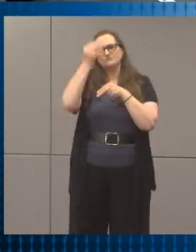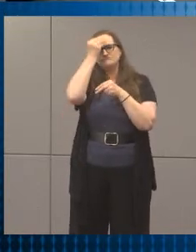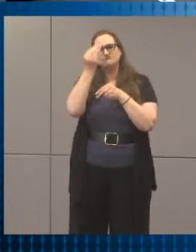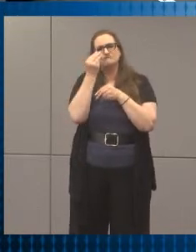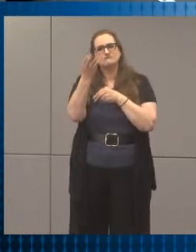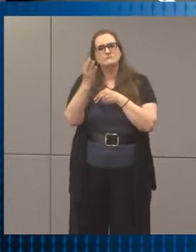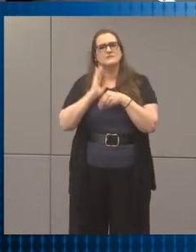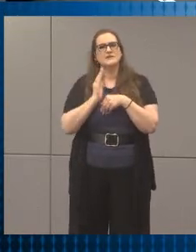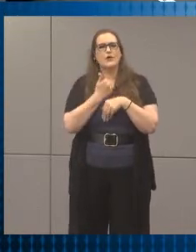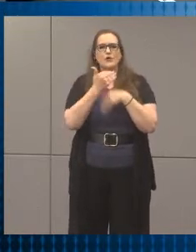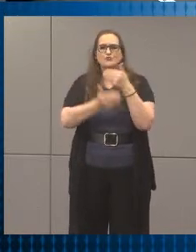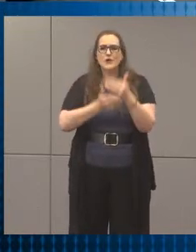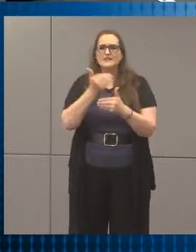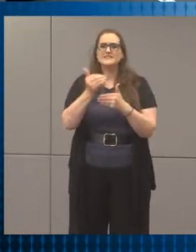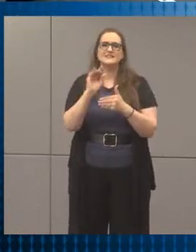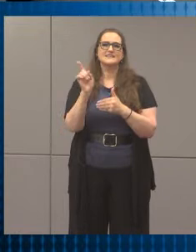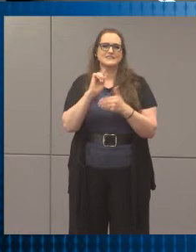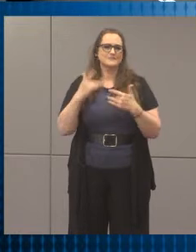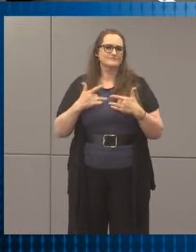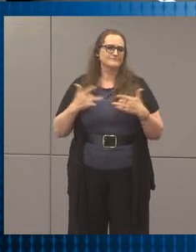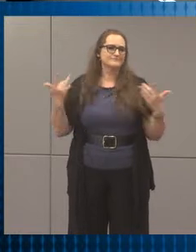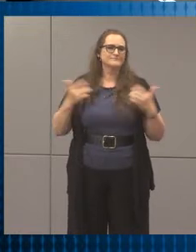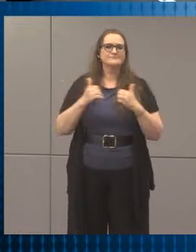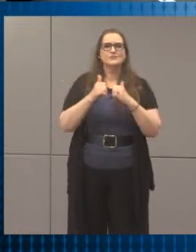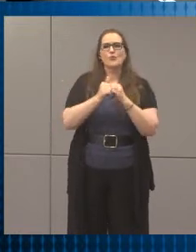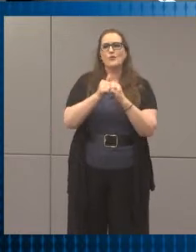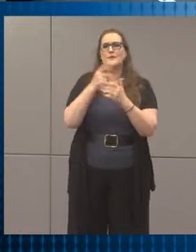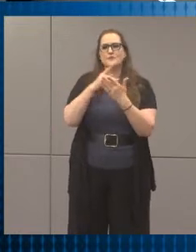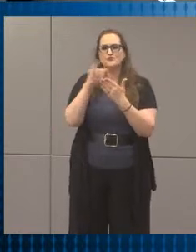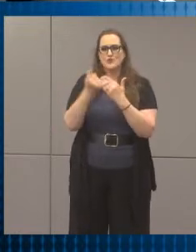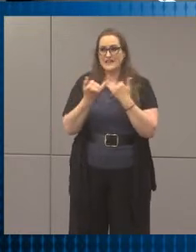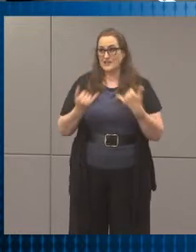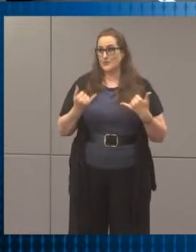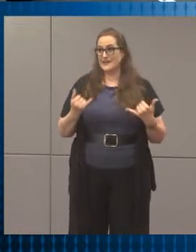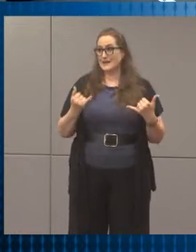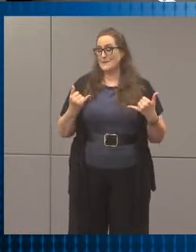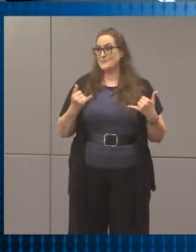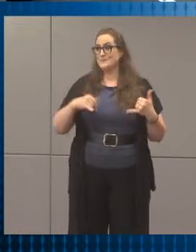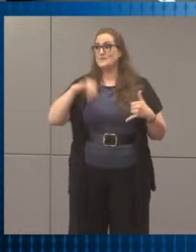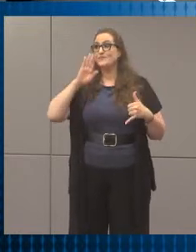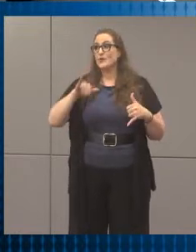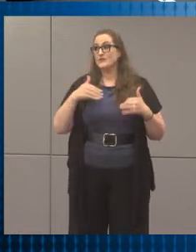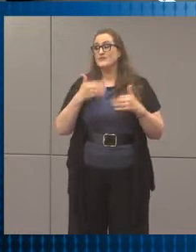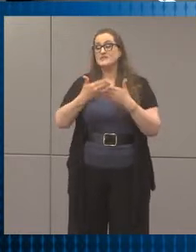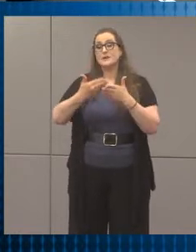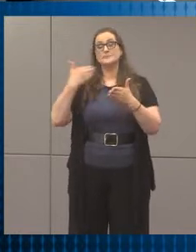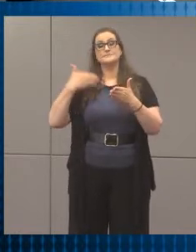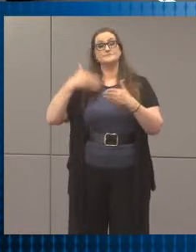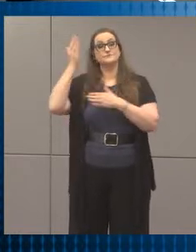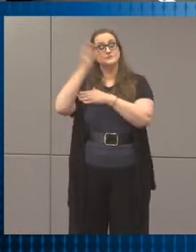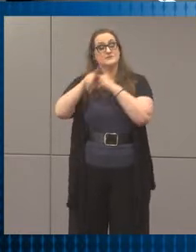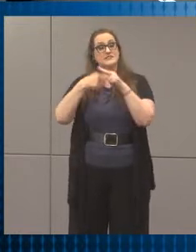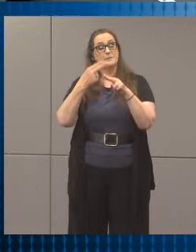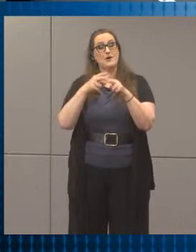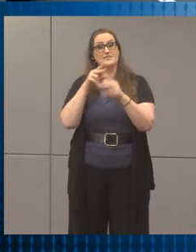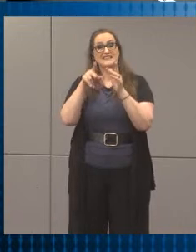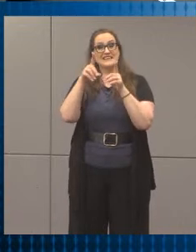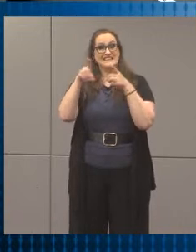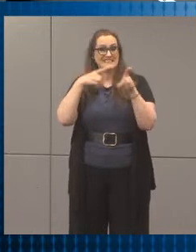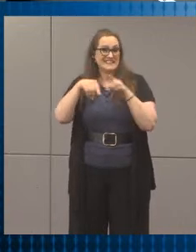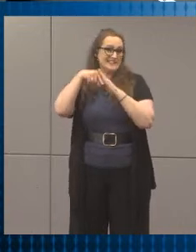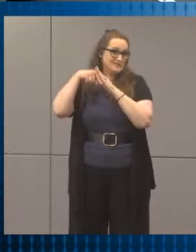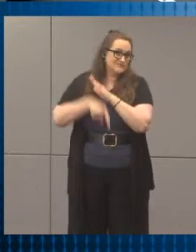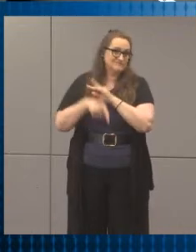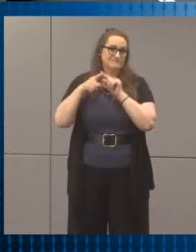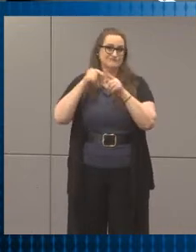our process and where we're at with the project right now. We know there has been some previous presentations about the details of the project,